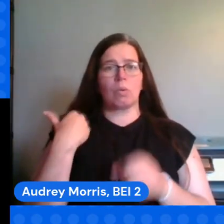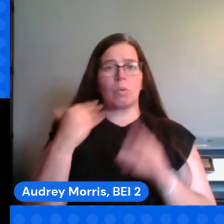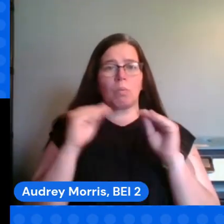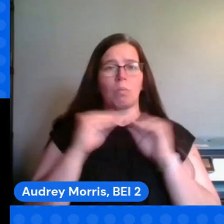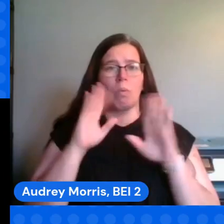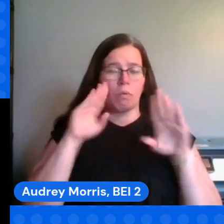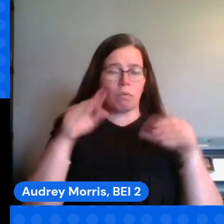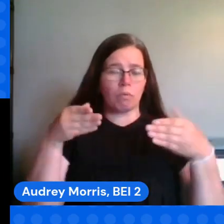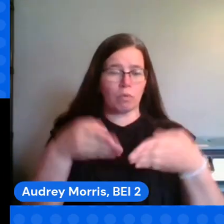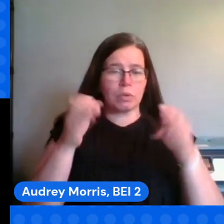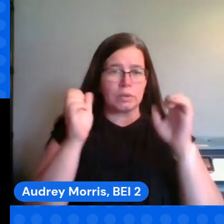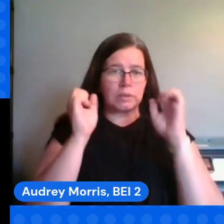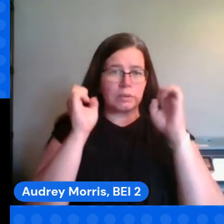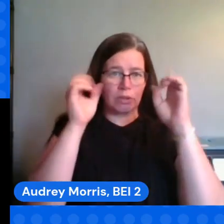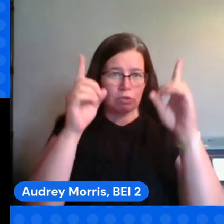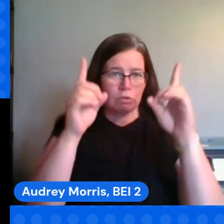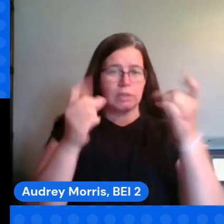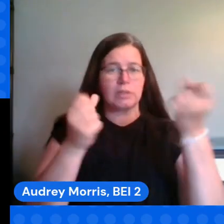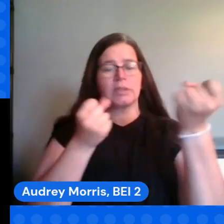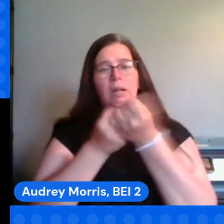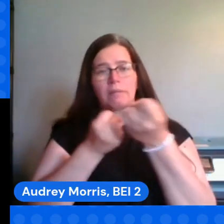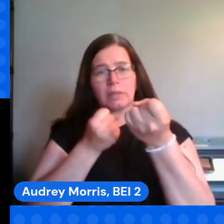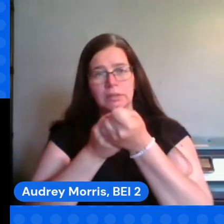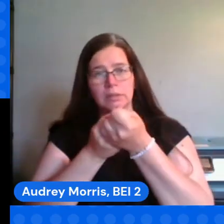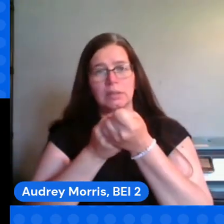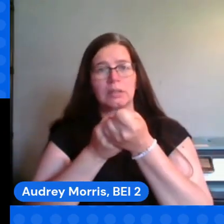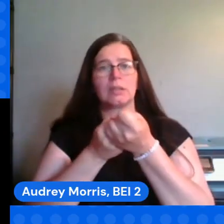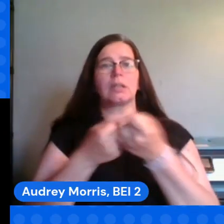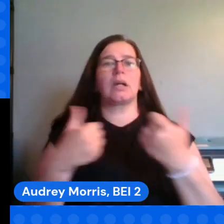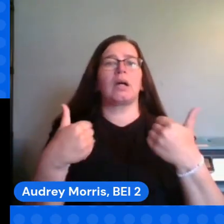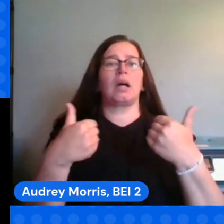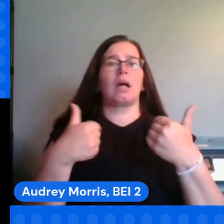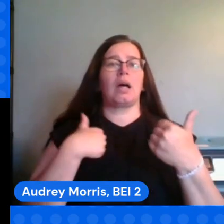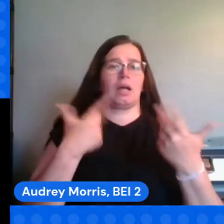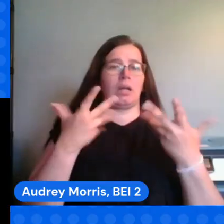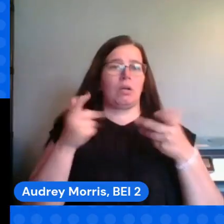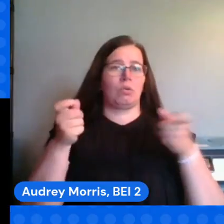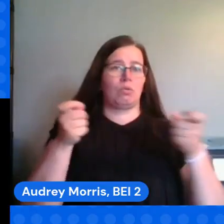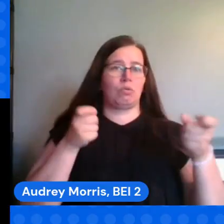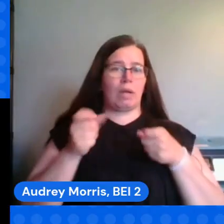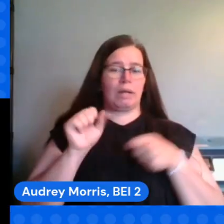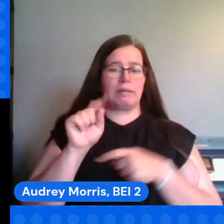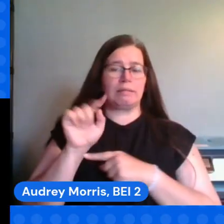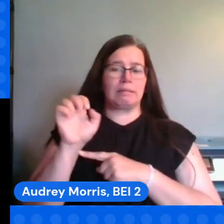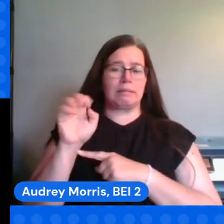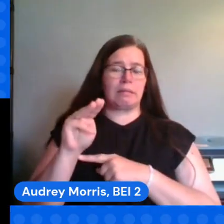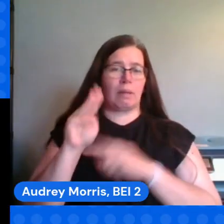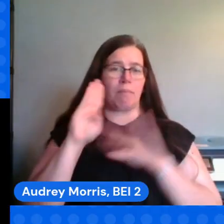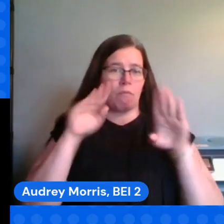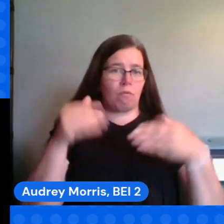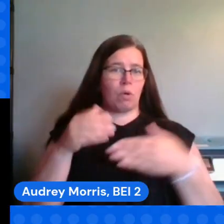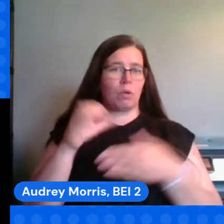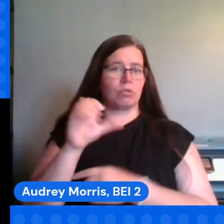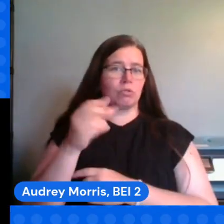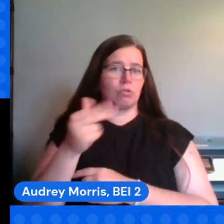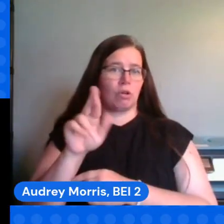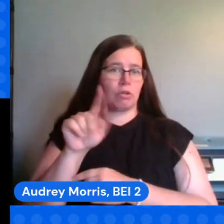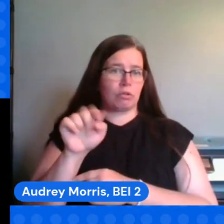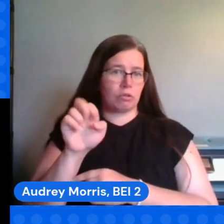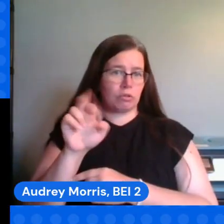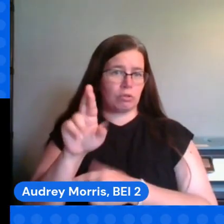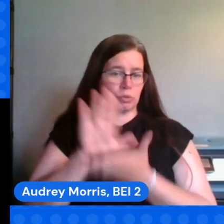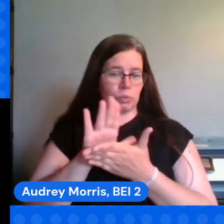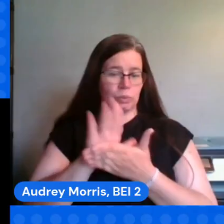focused into education advocacy. I ran a STEM focused charter school here in Baton